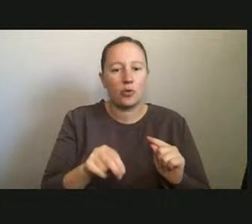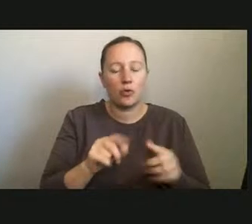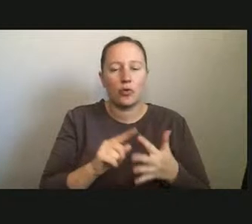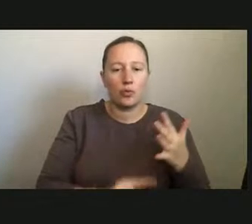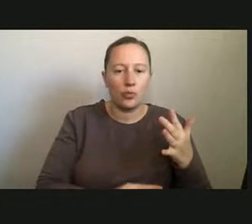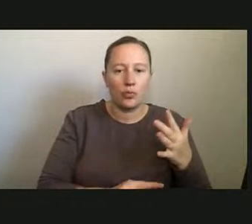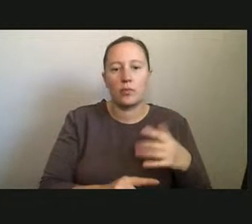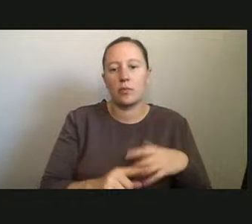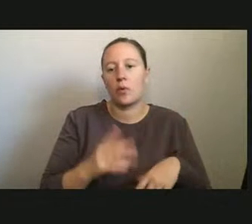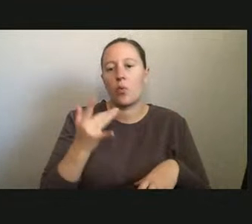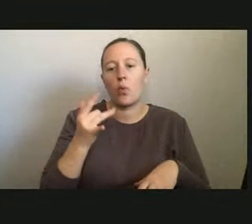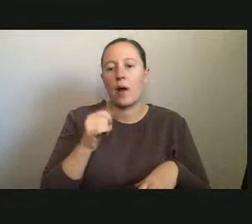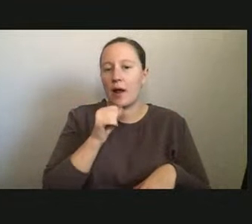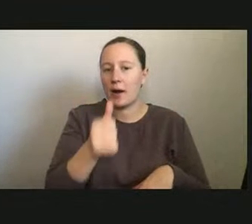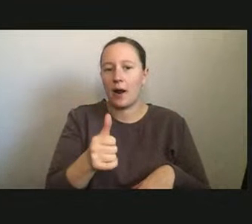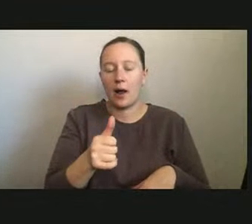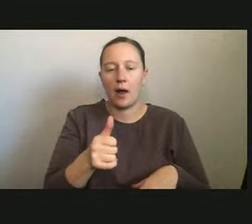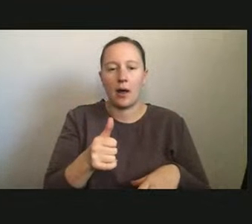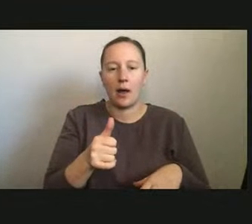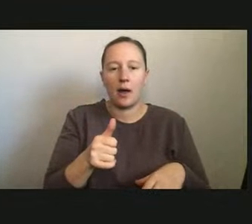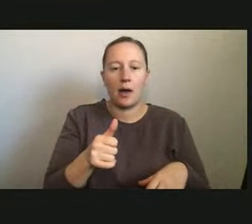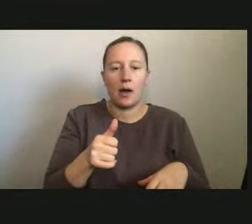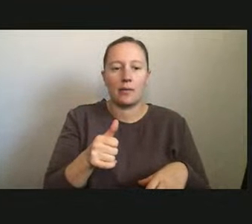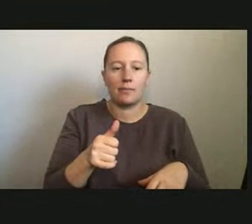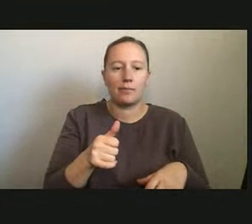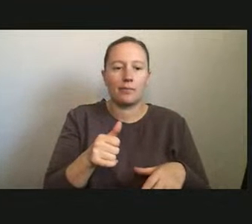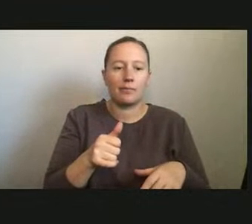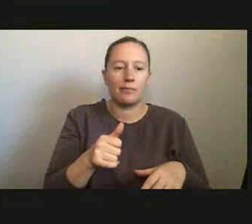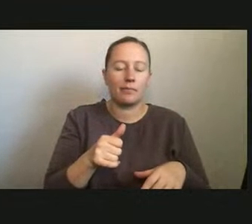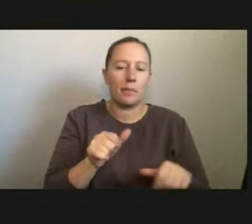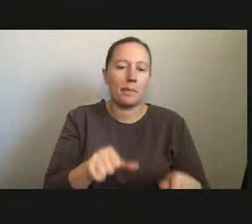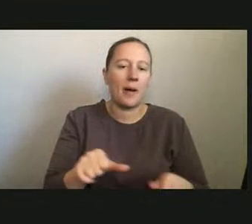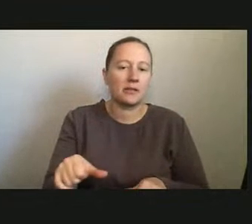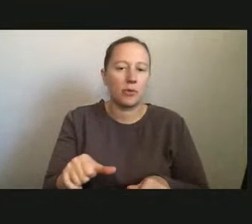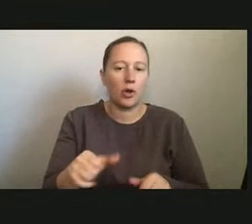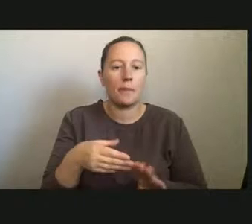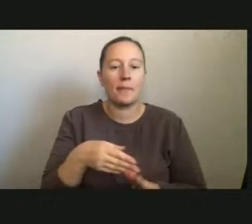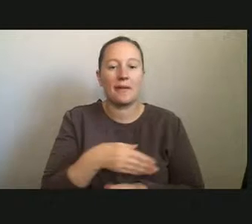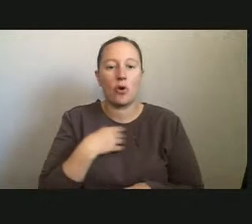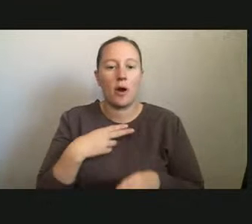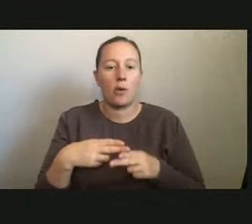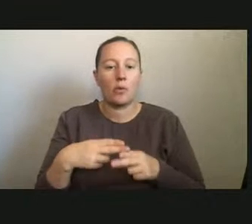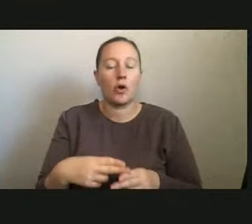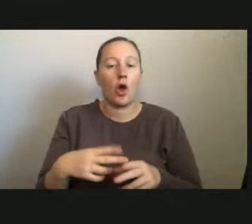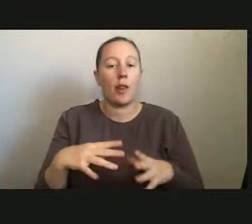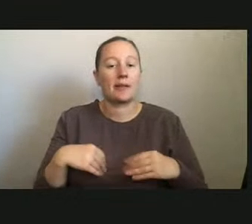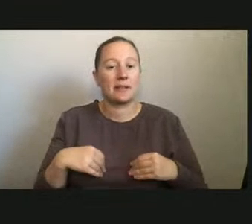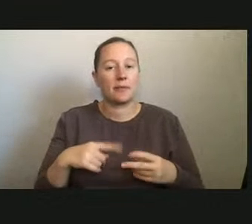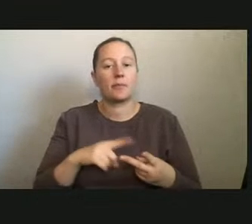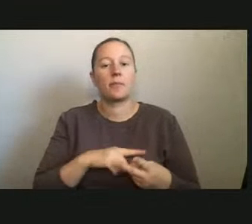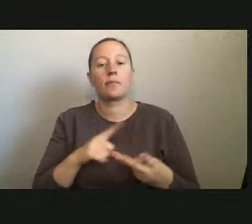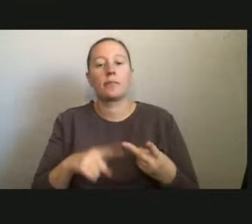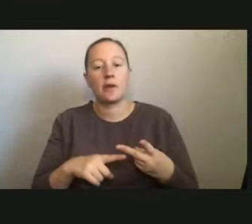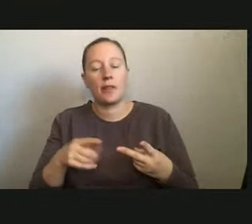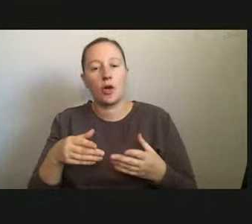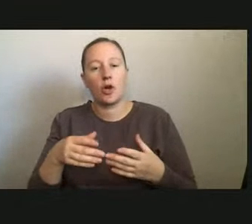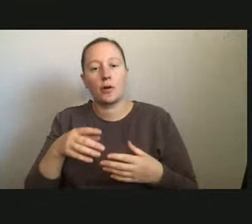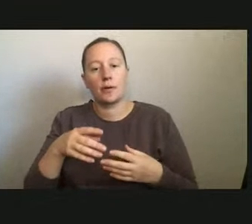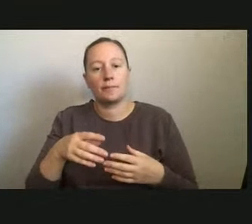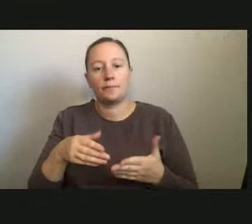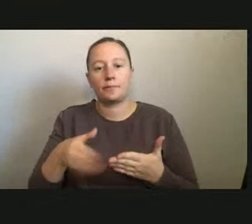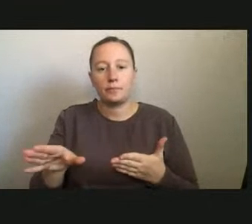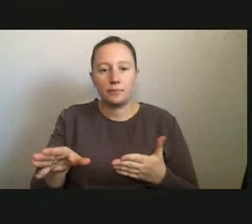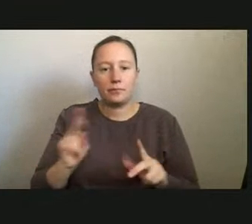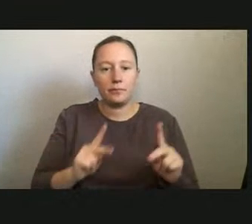Why is that not practical or desirable here before I would call it acceptable? And then they're excluding individuals